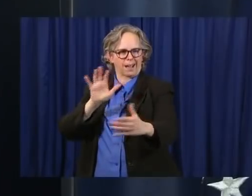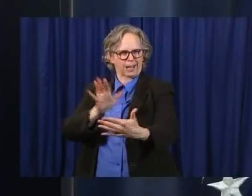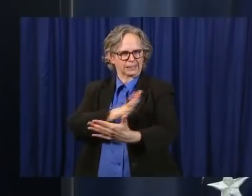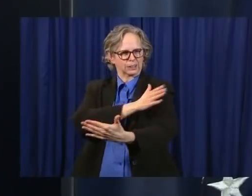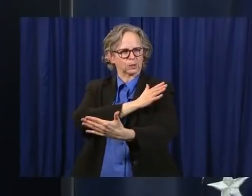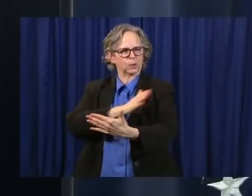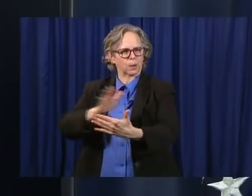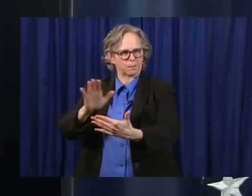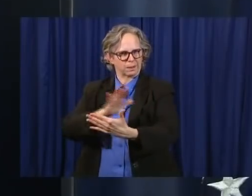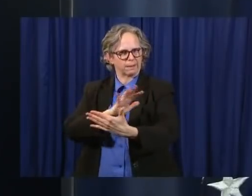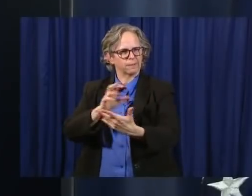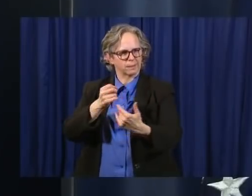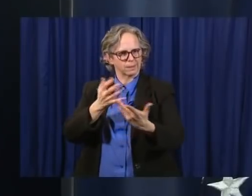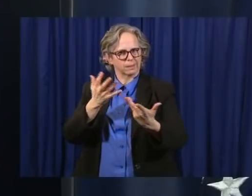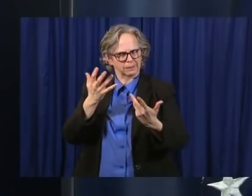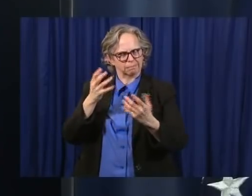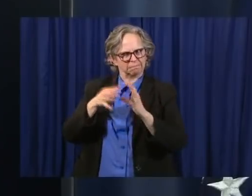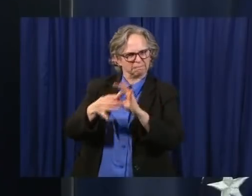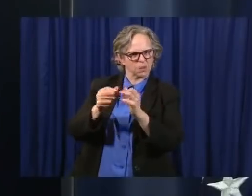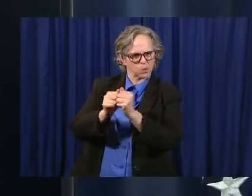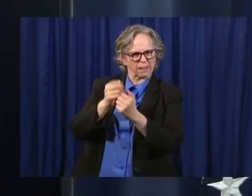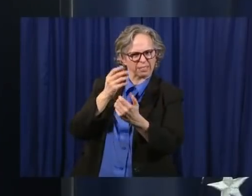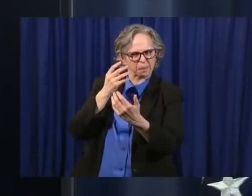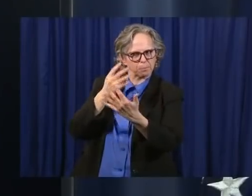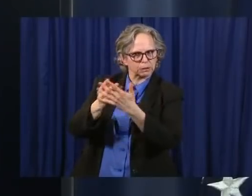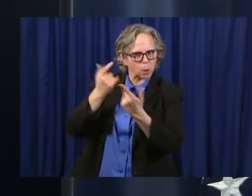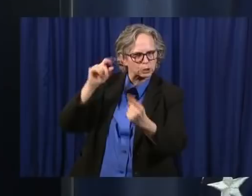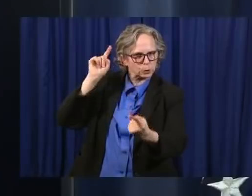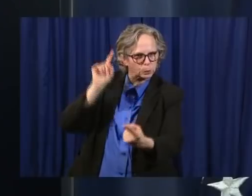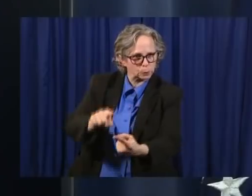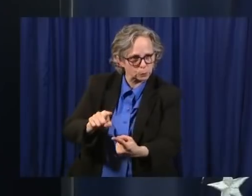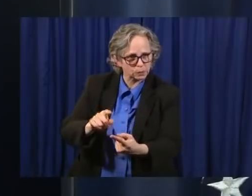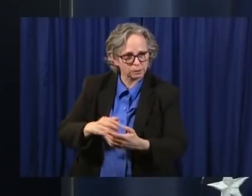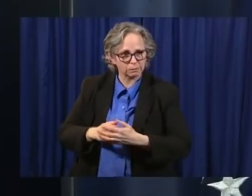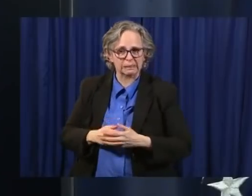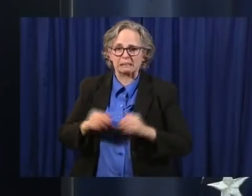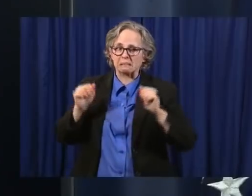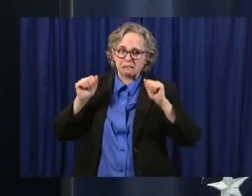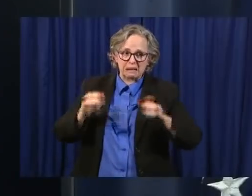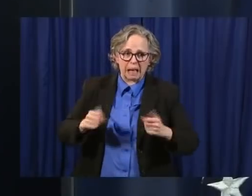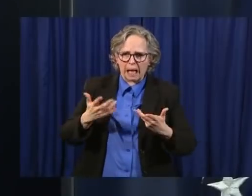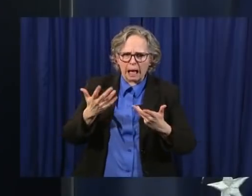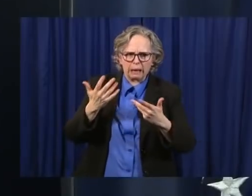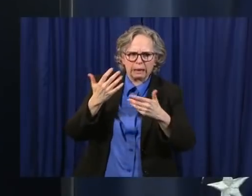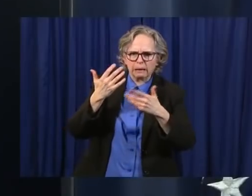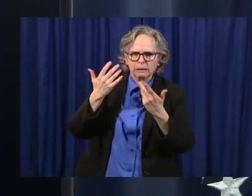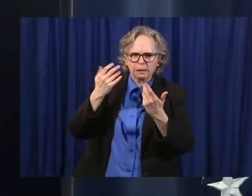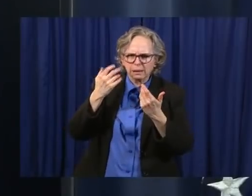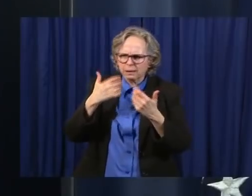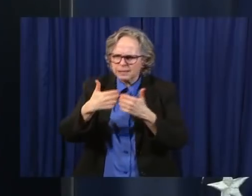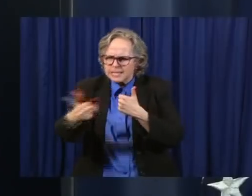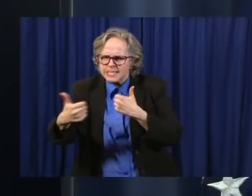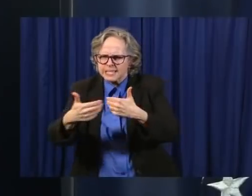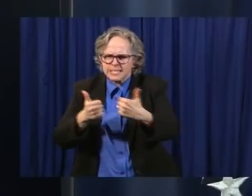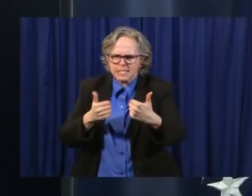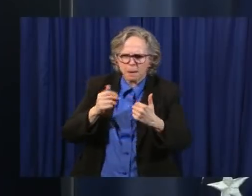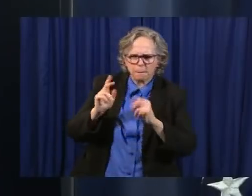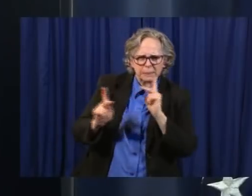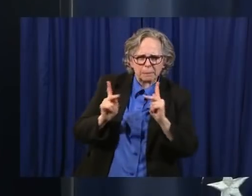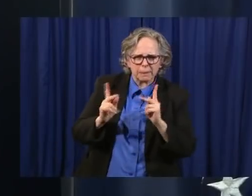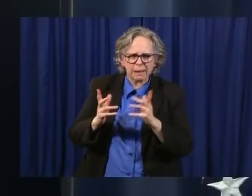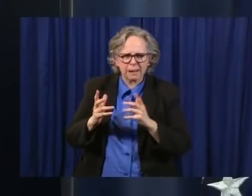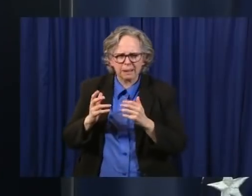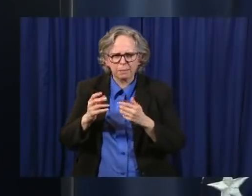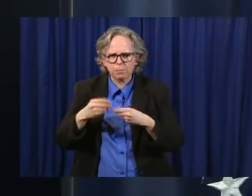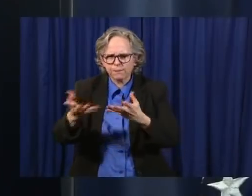that's allowed us to do is go into the prisons and make people the ability to live farther apart and have more physical